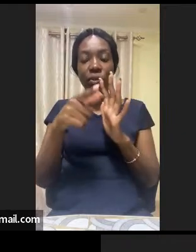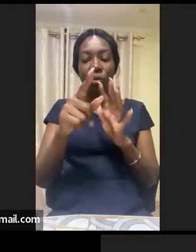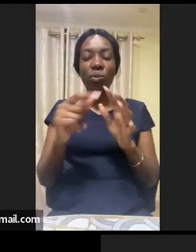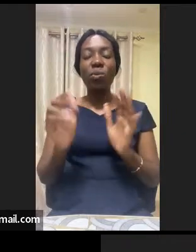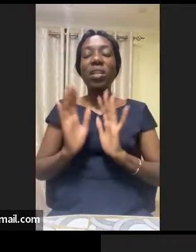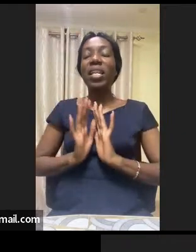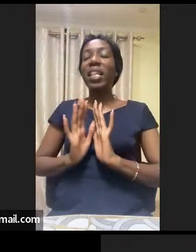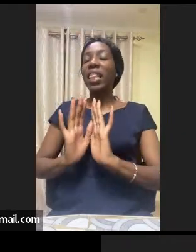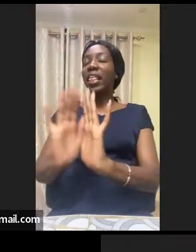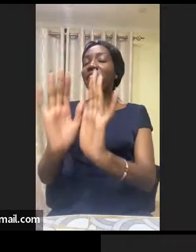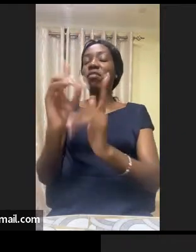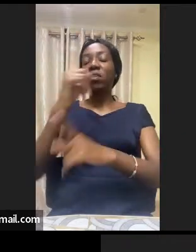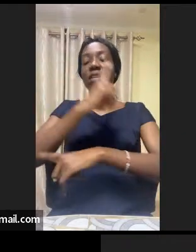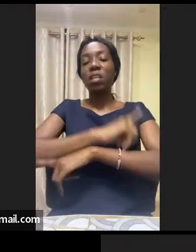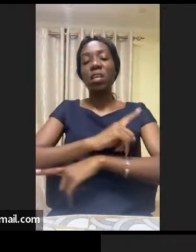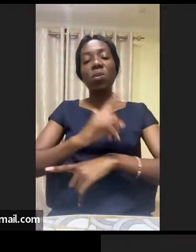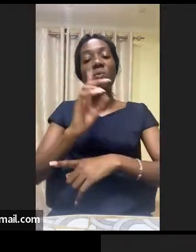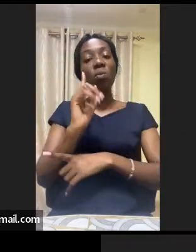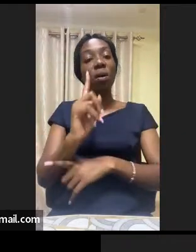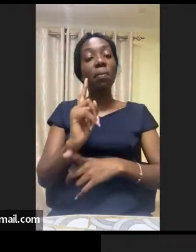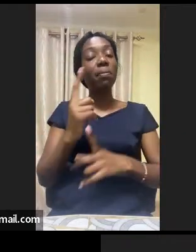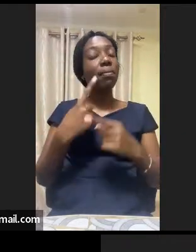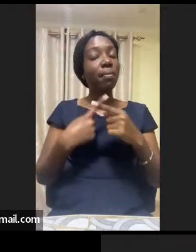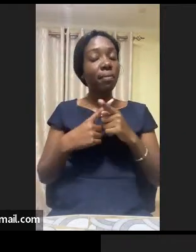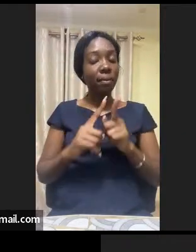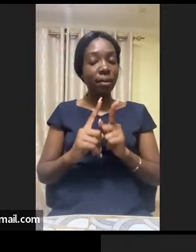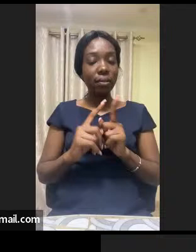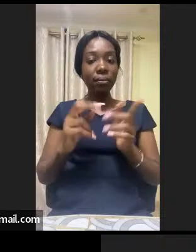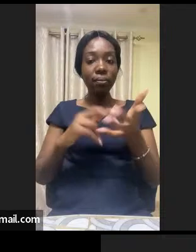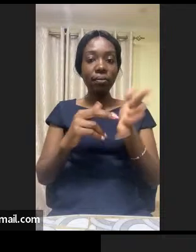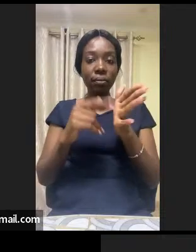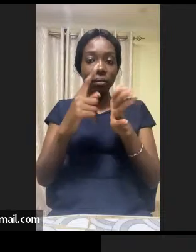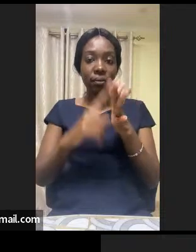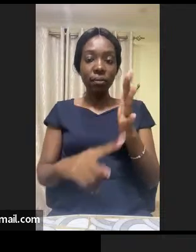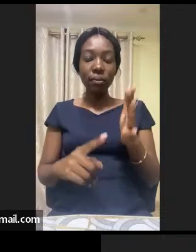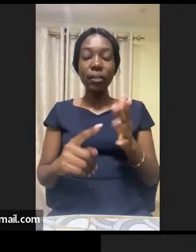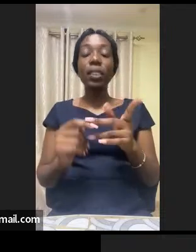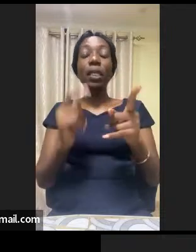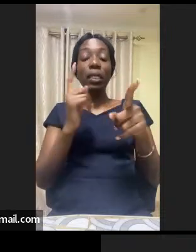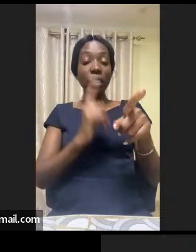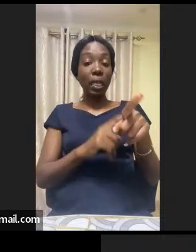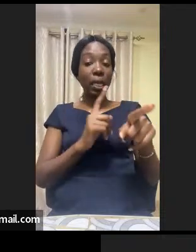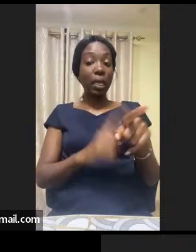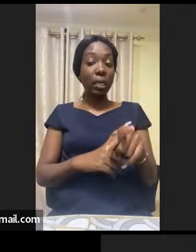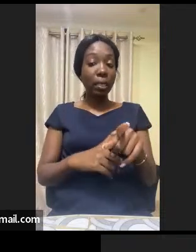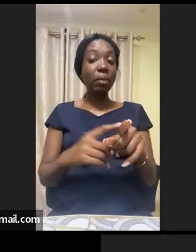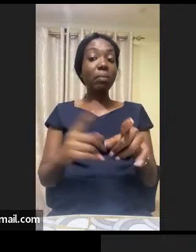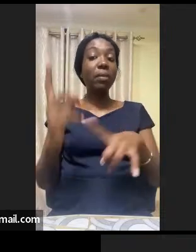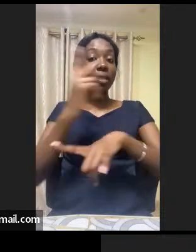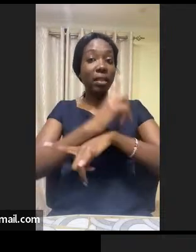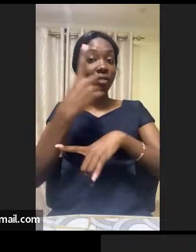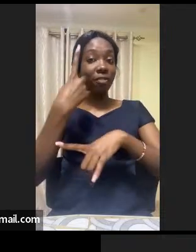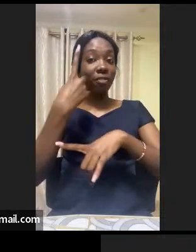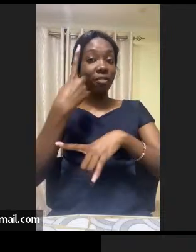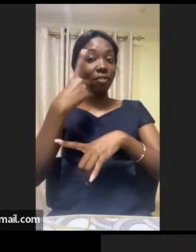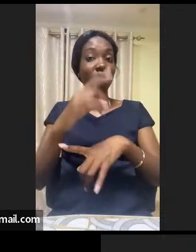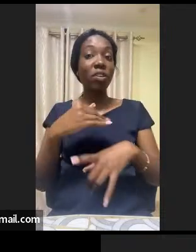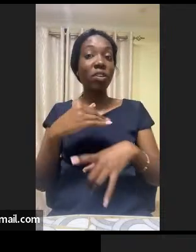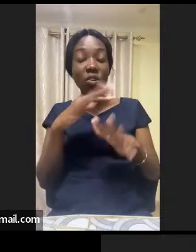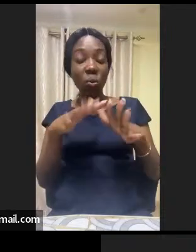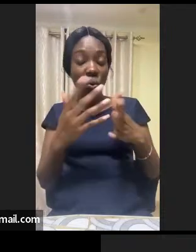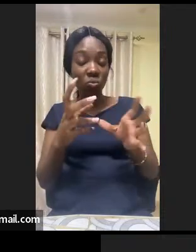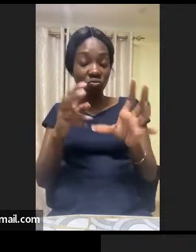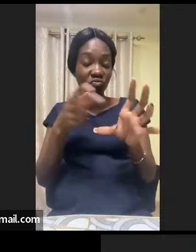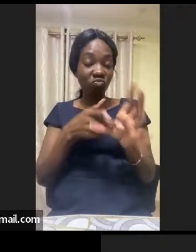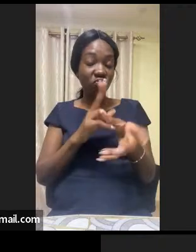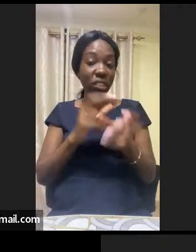day, but what is it that when that day comes, how many people will look back and say, when Kuresha